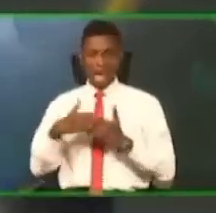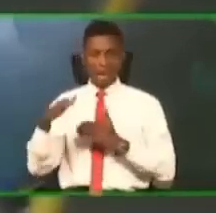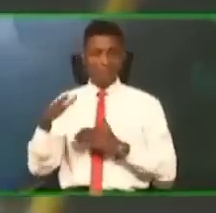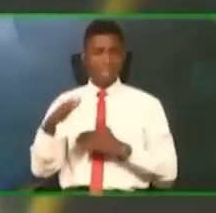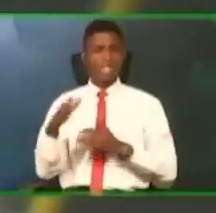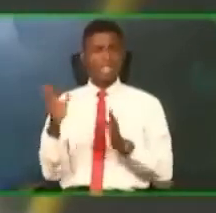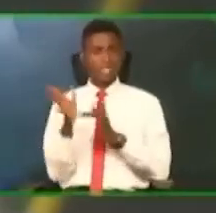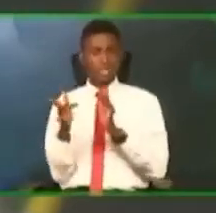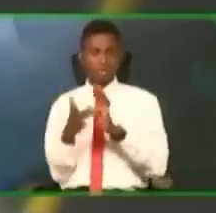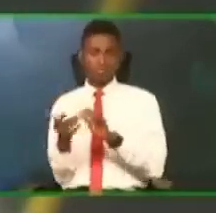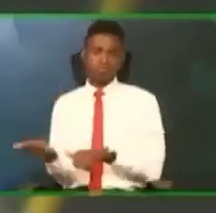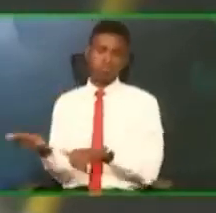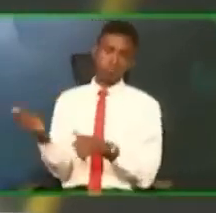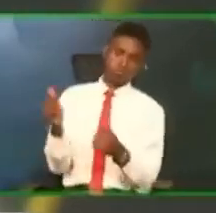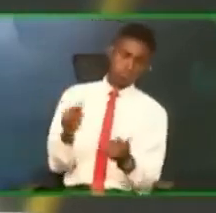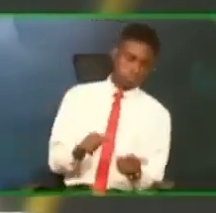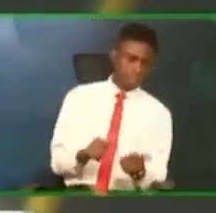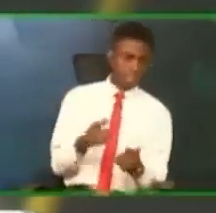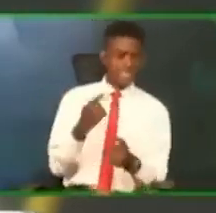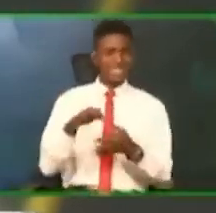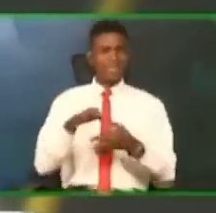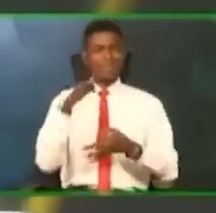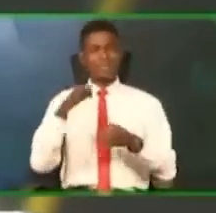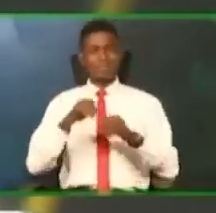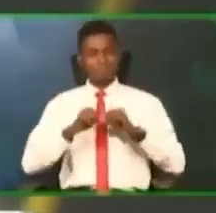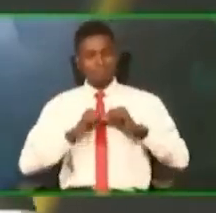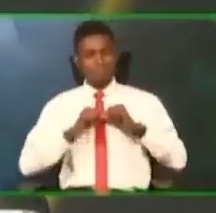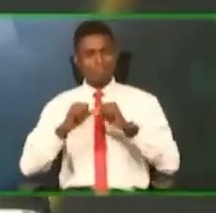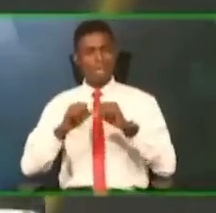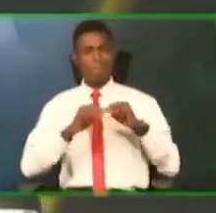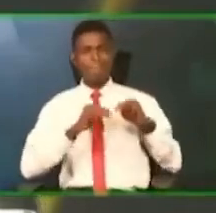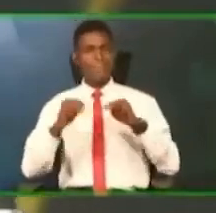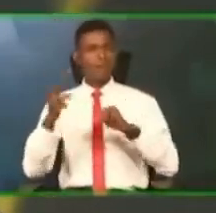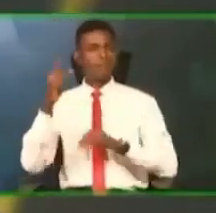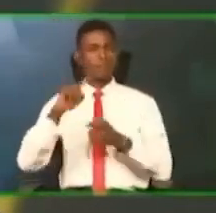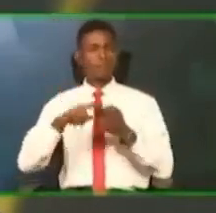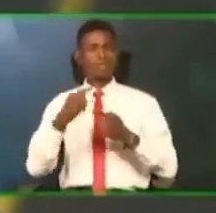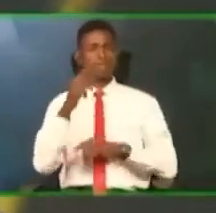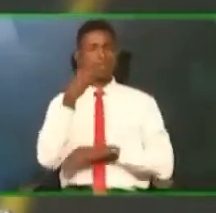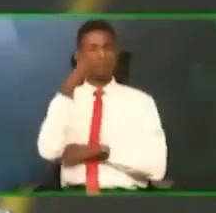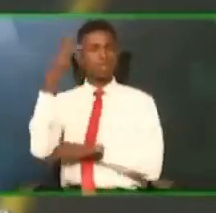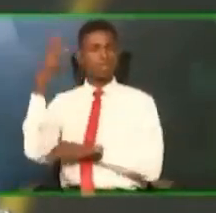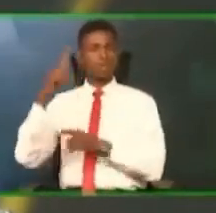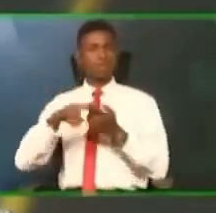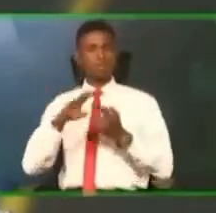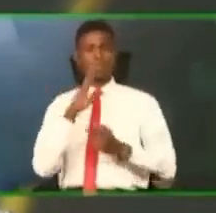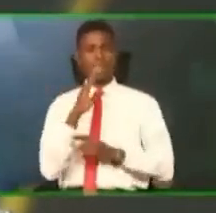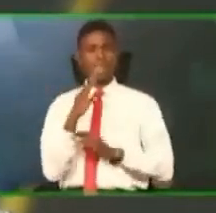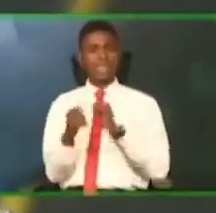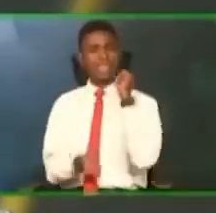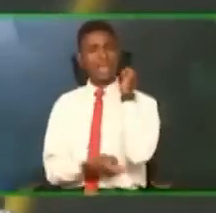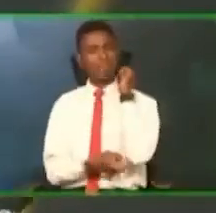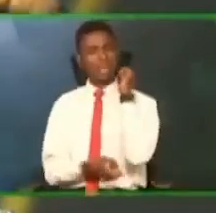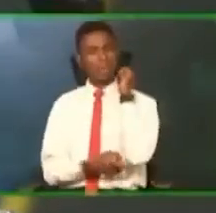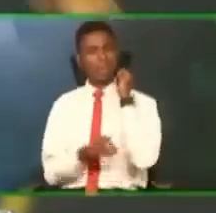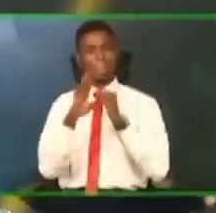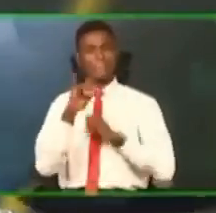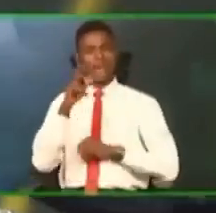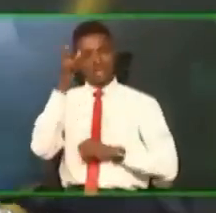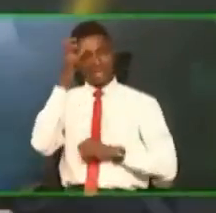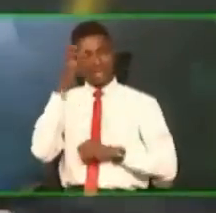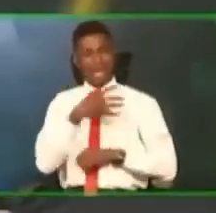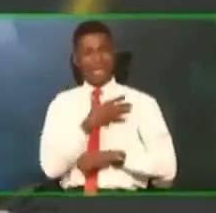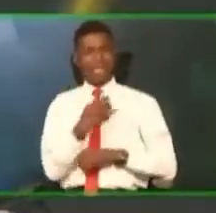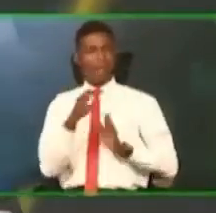Spirit drove him into the wilderness to be tempted of the devil. Then the Bible says he returned in the